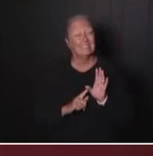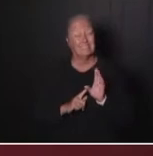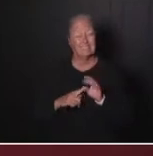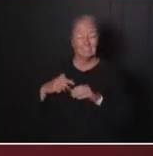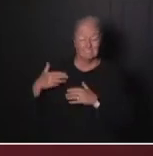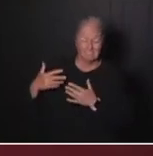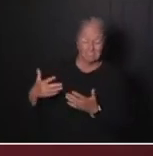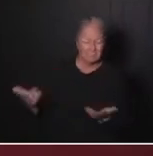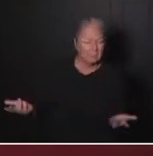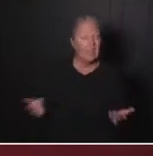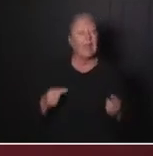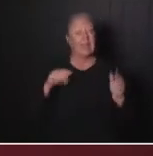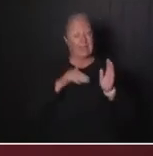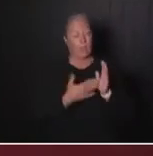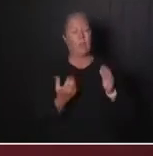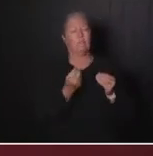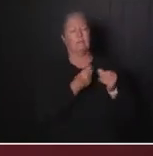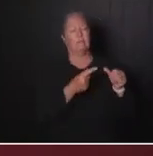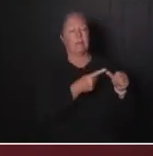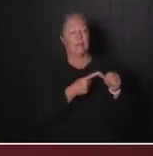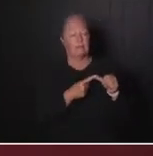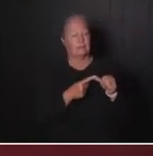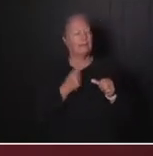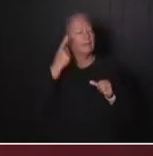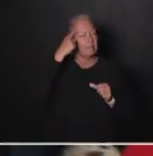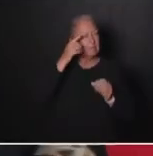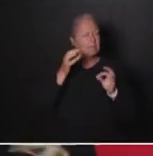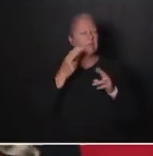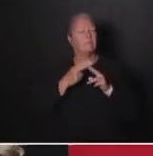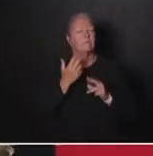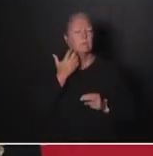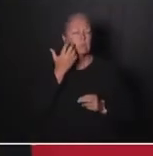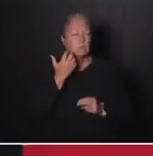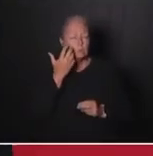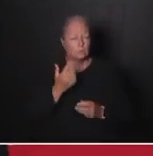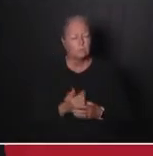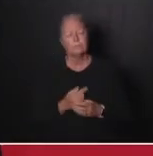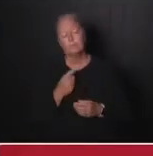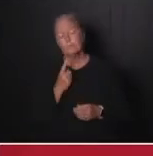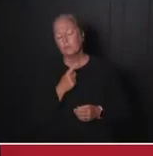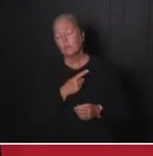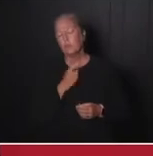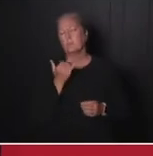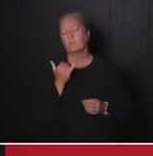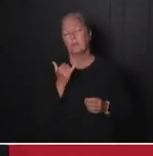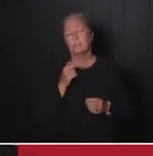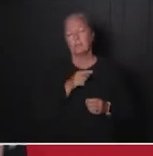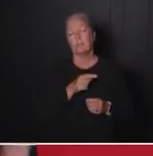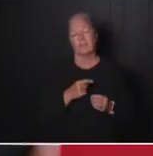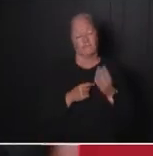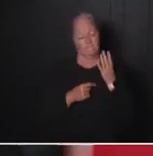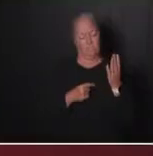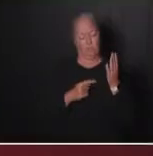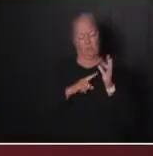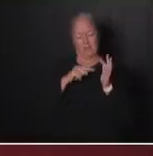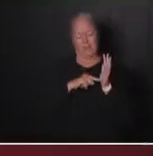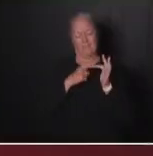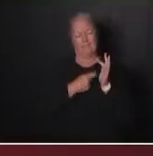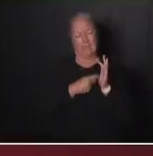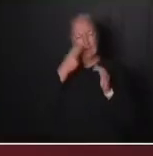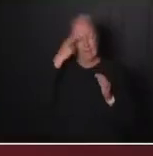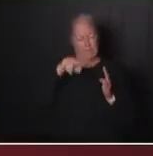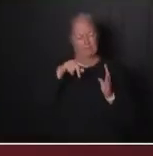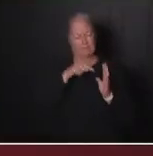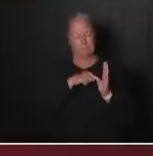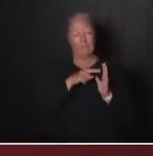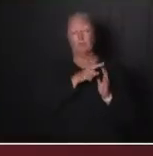actually got some answers about the future. You might have given this answer away in a four-letter name that you've just mentioned, but if